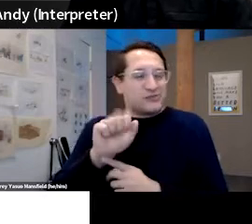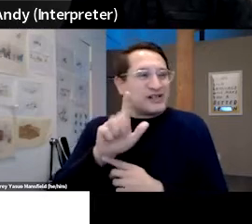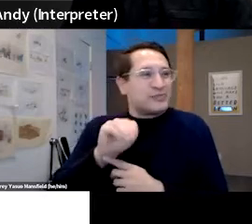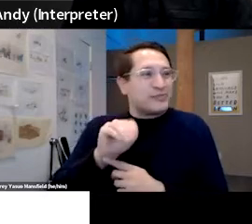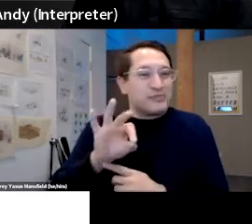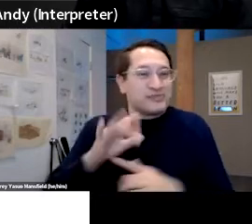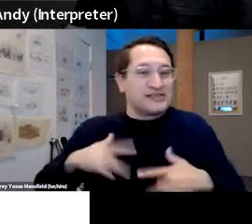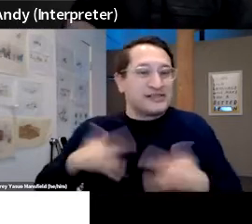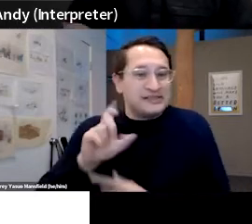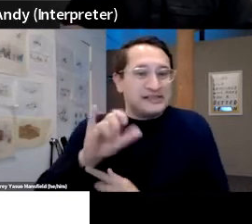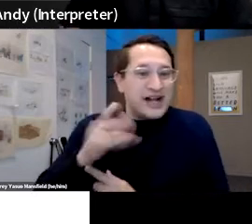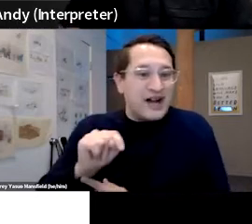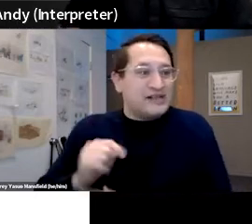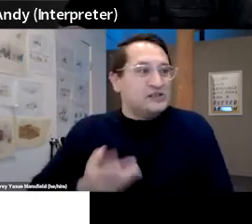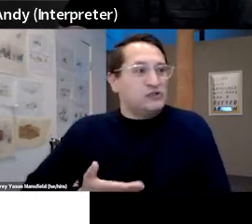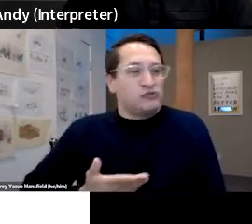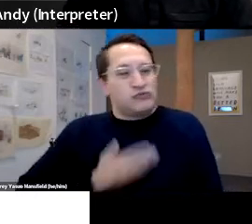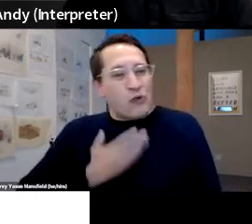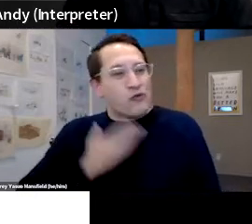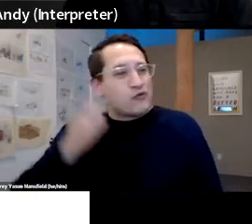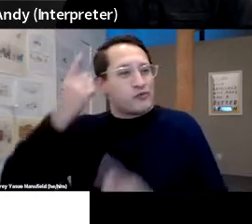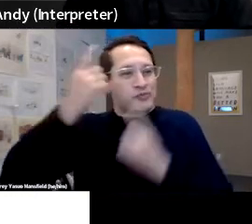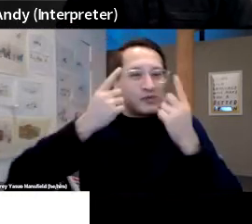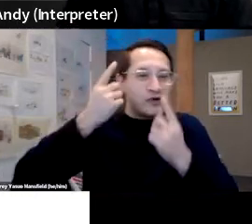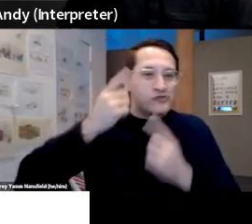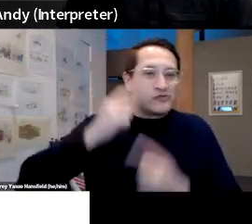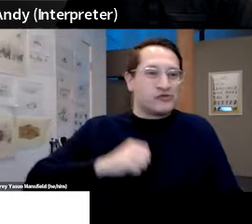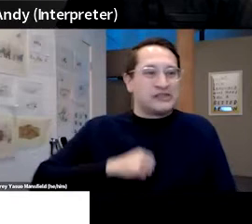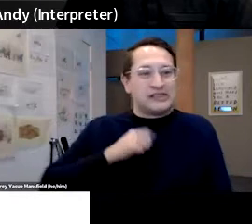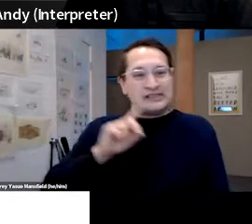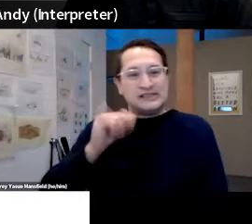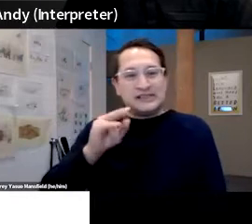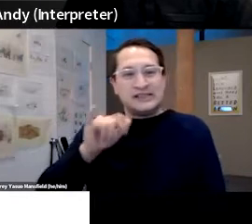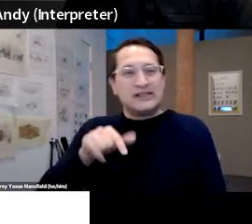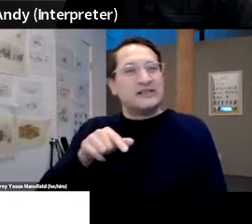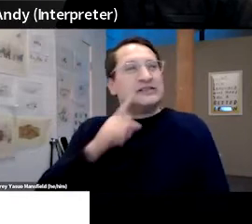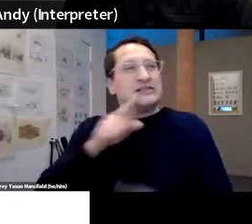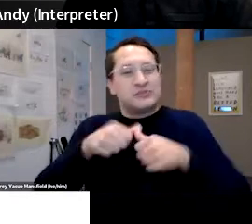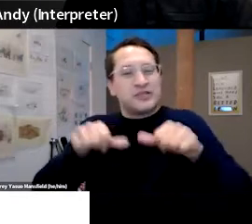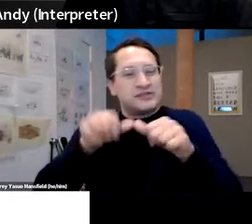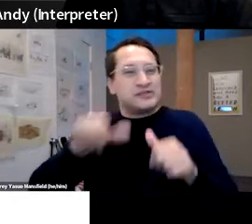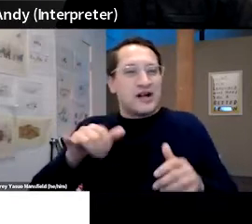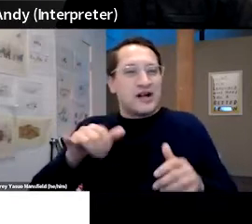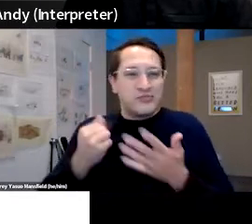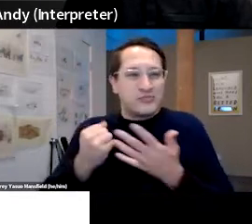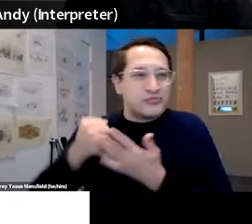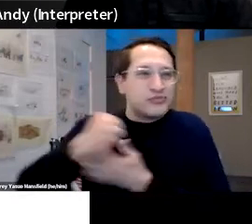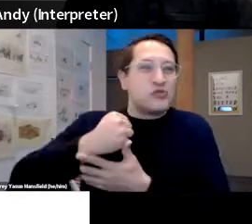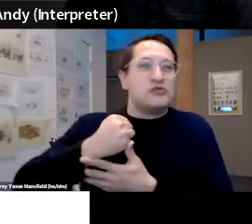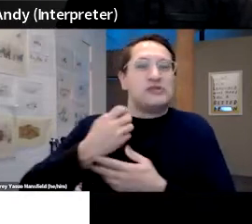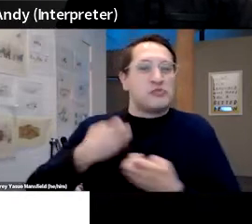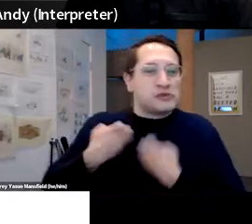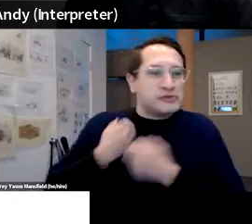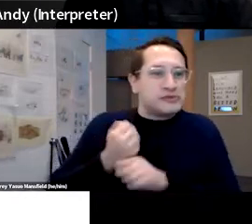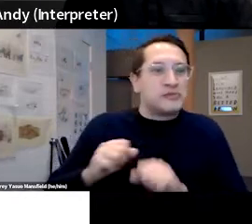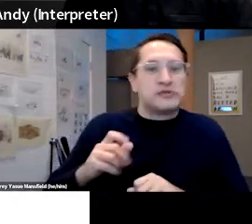access. It's an idea of a realm of delight, joy, thought, dignity,